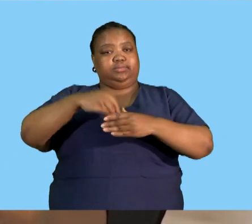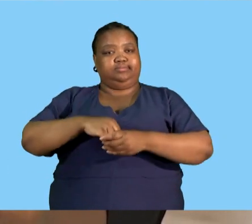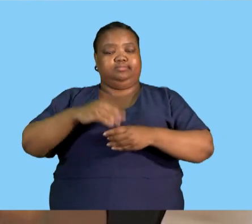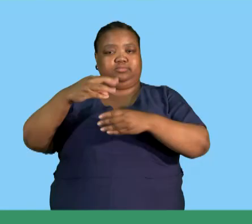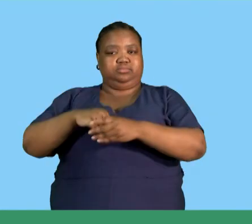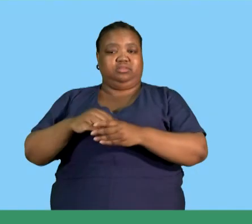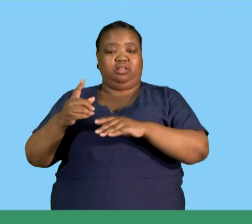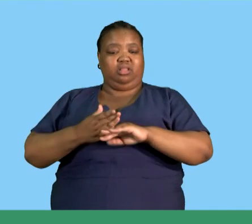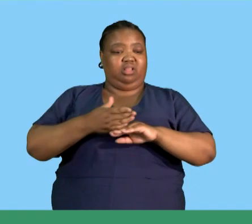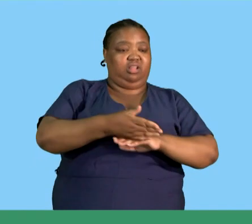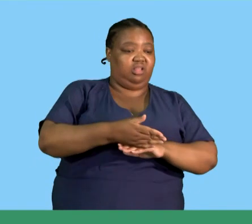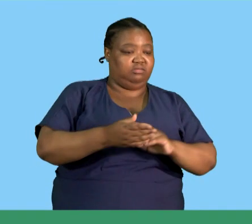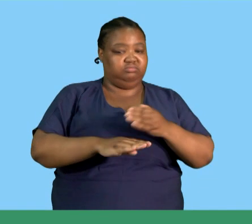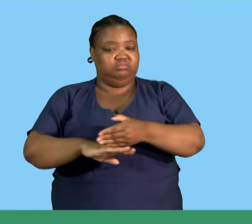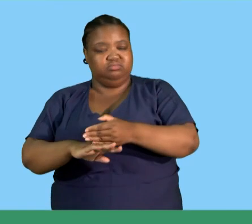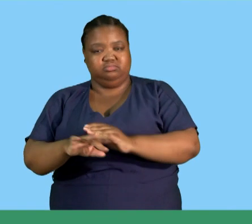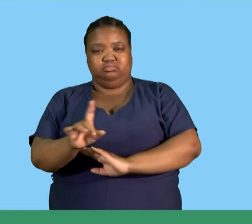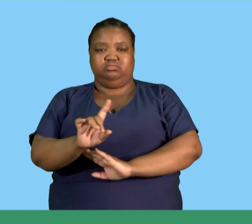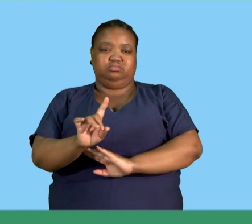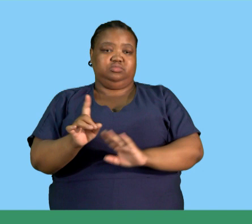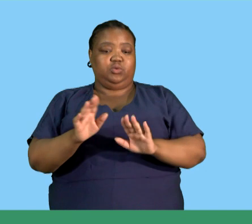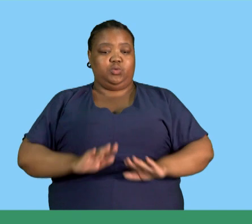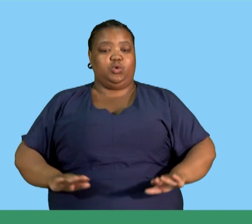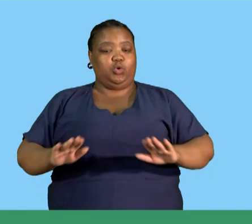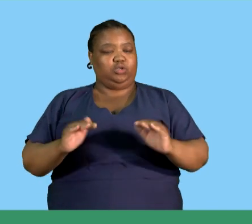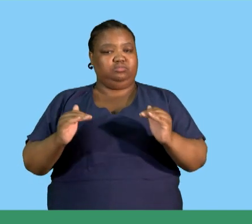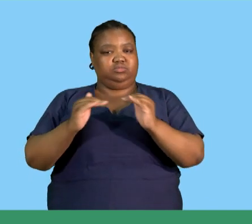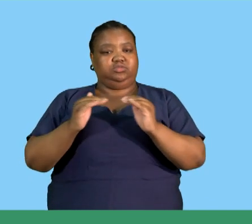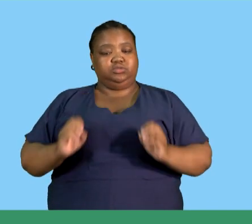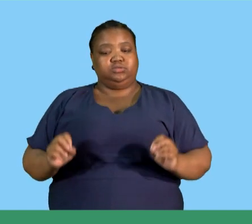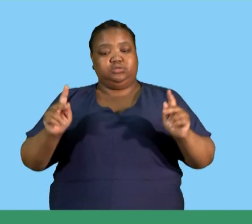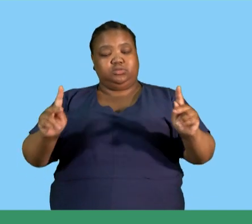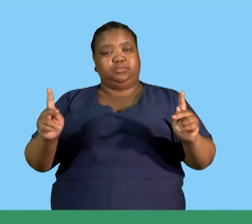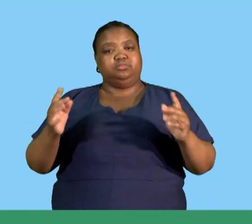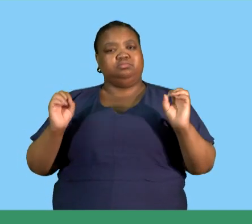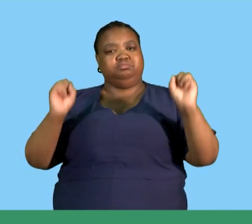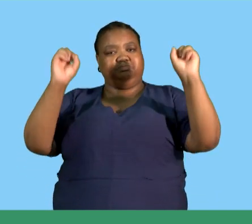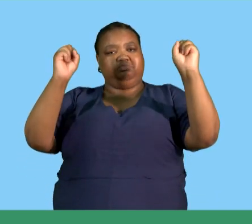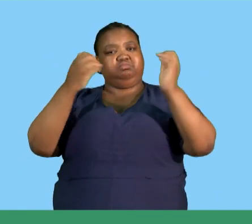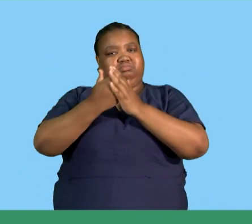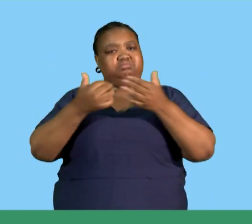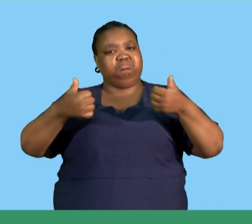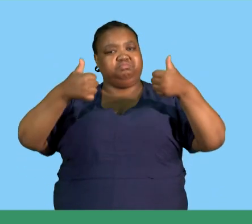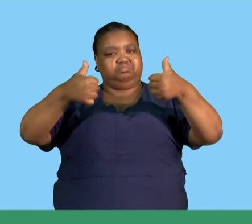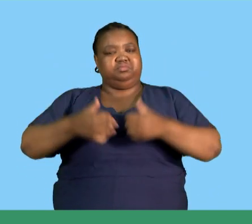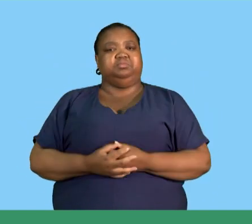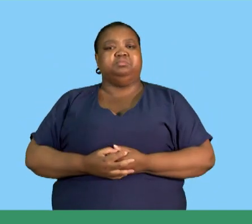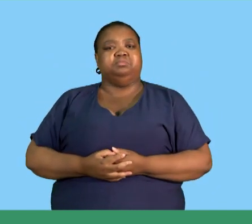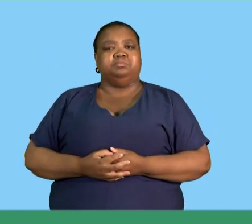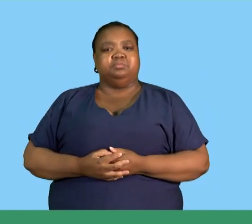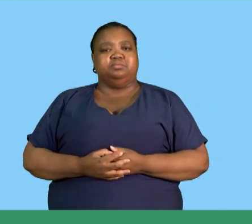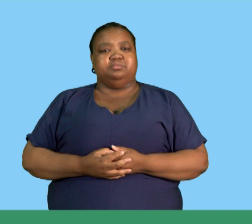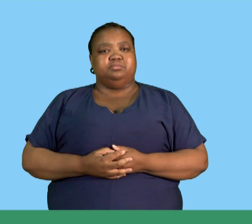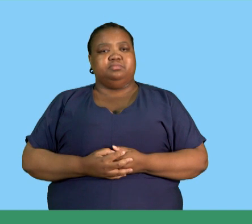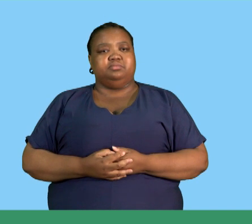to participate without interference from the other team members. So everybody's giving an equal chance to participate, which is a good